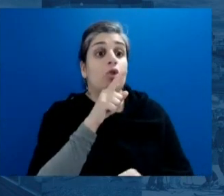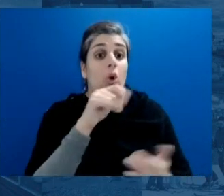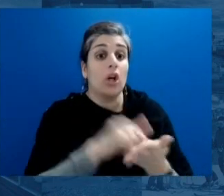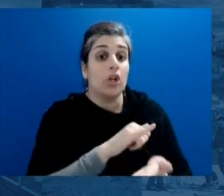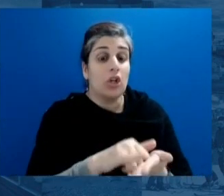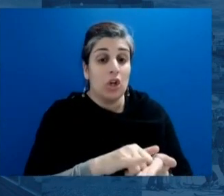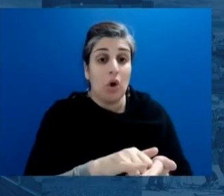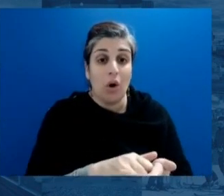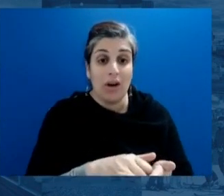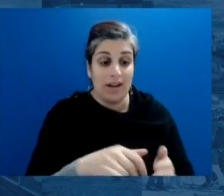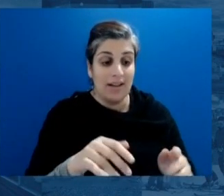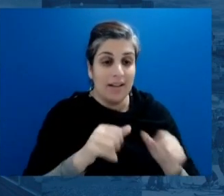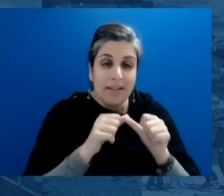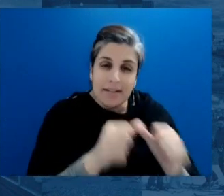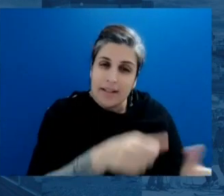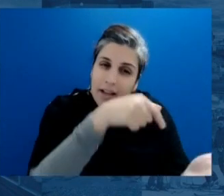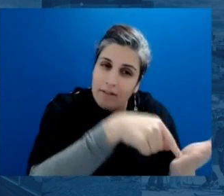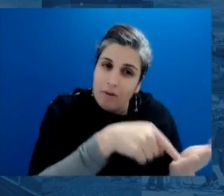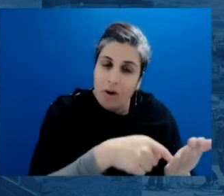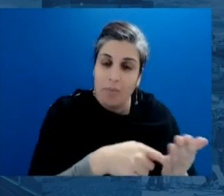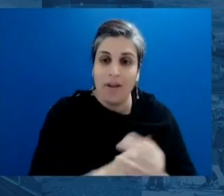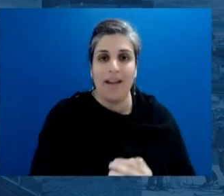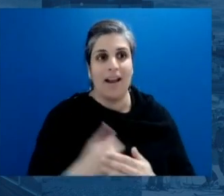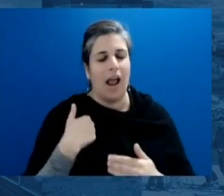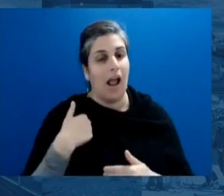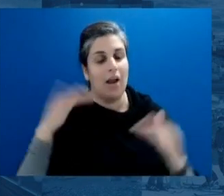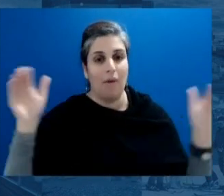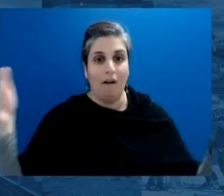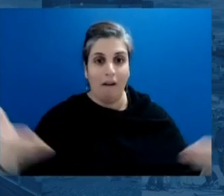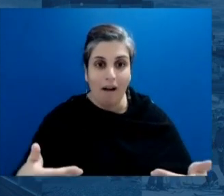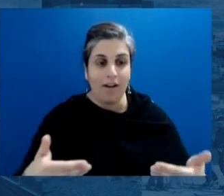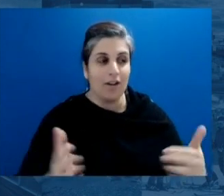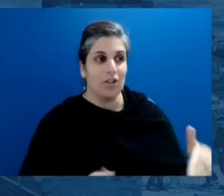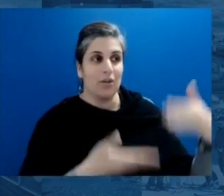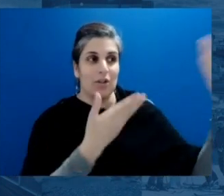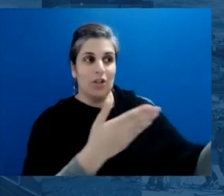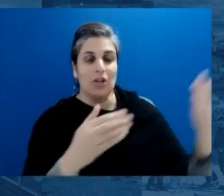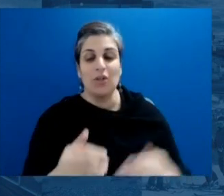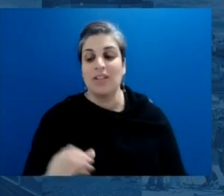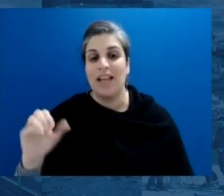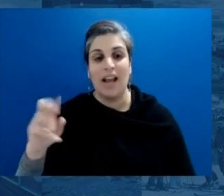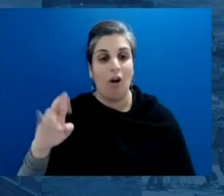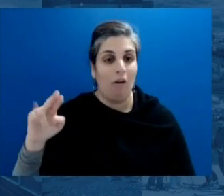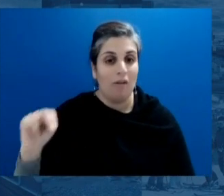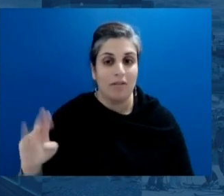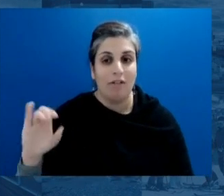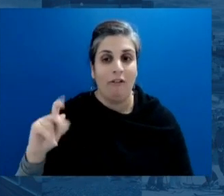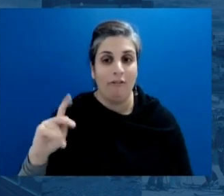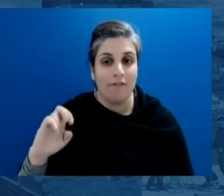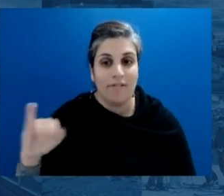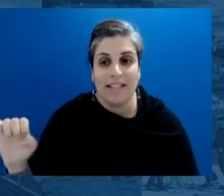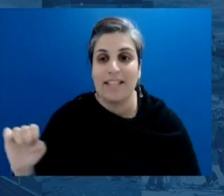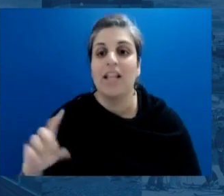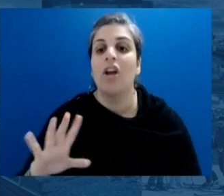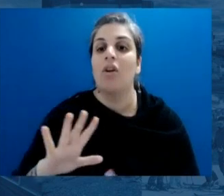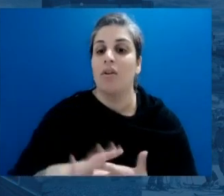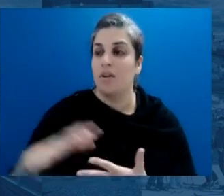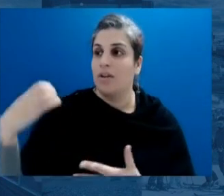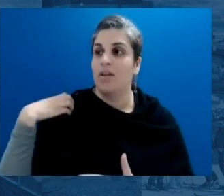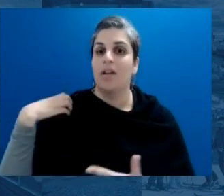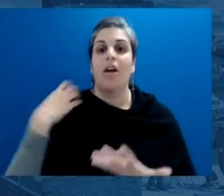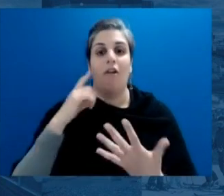my honor and my privilege to introduce our next speaker, Carolyn Coffey, who is the head of the Mobilization for Justice, one of their